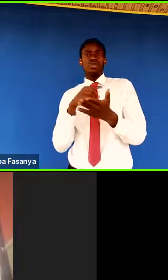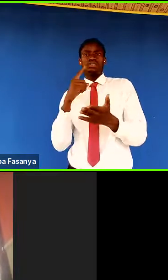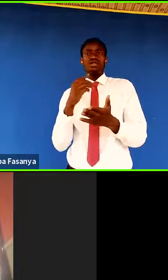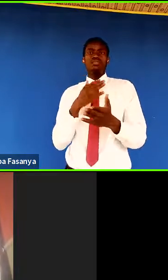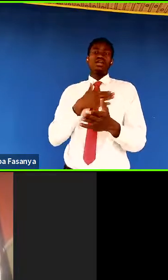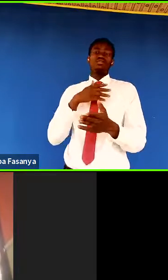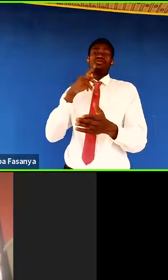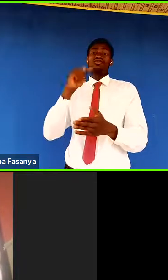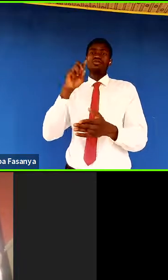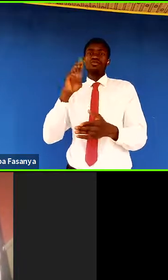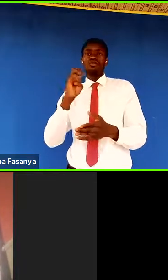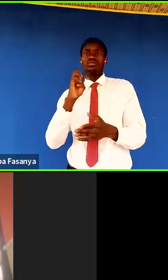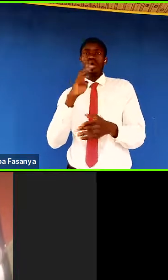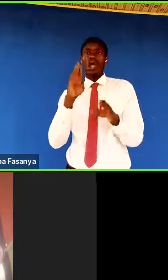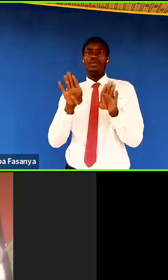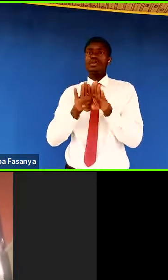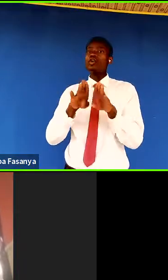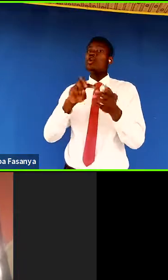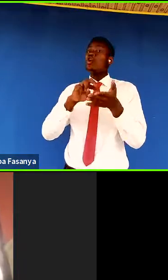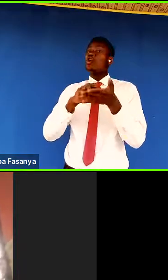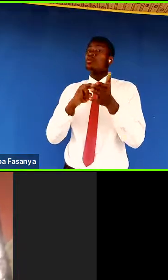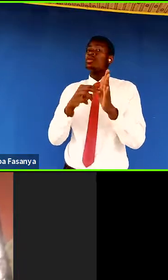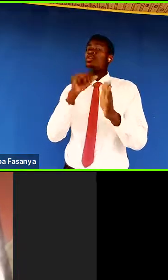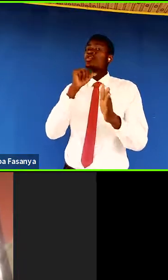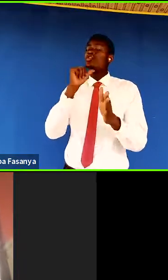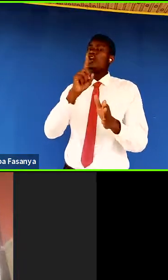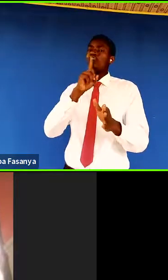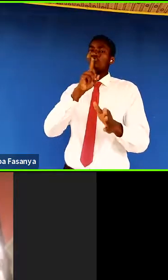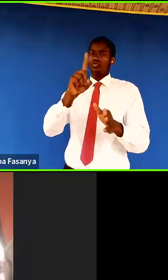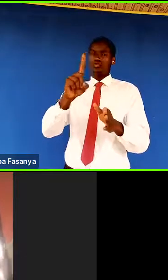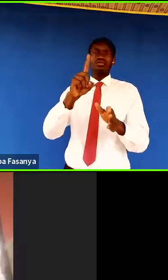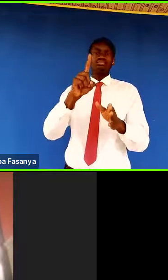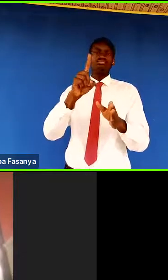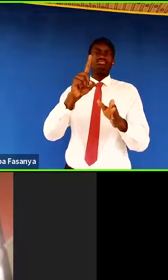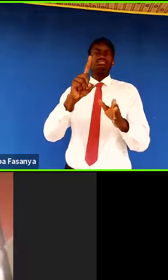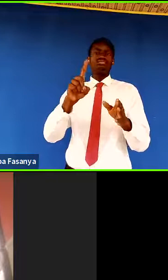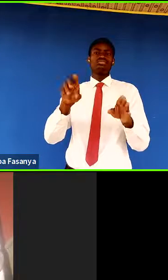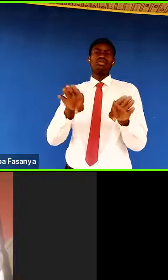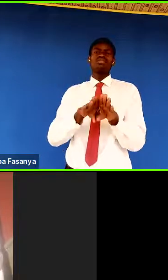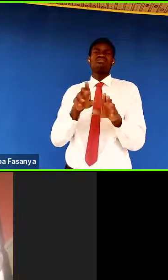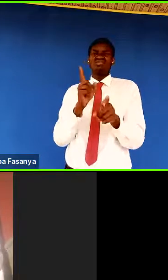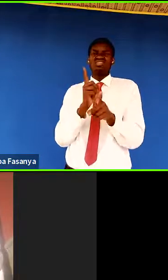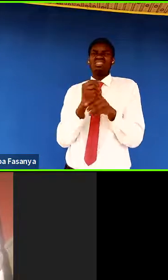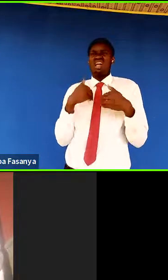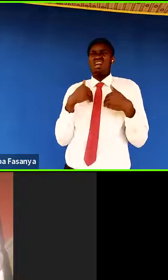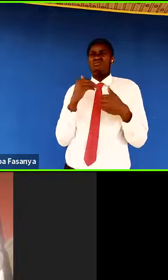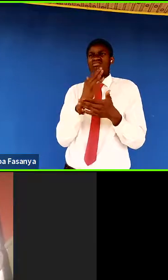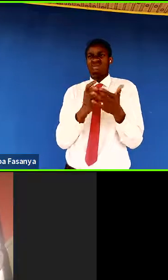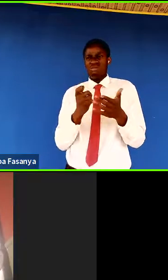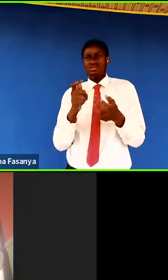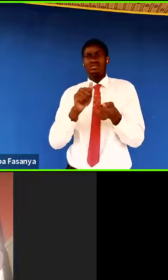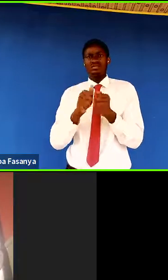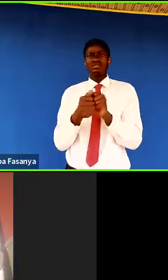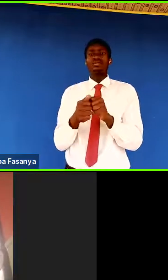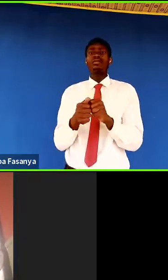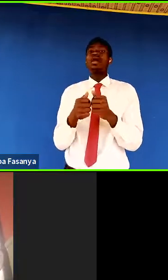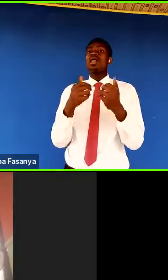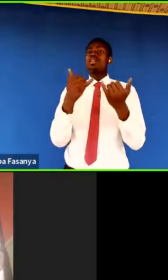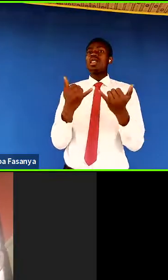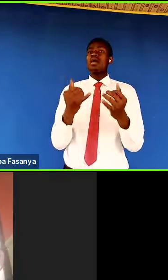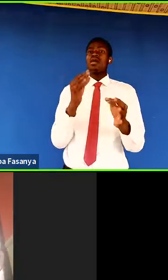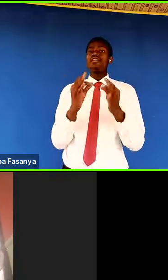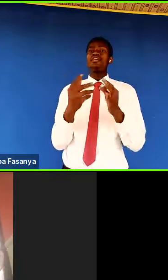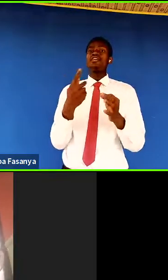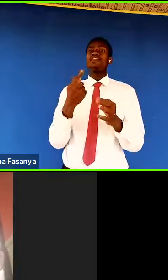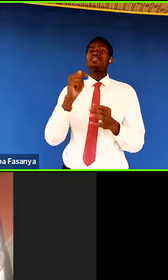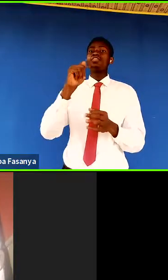happened was she had a contraction. Yeah. Thank you very much, Dr. J. So if the tubes are blocked, a woman might not be able to